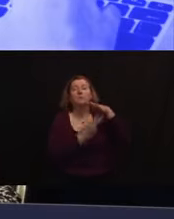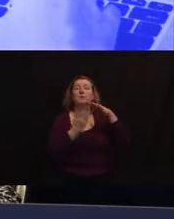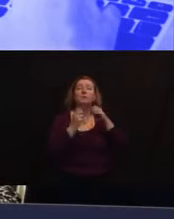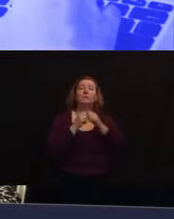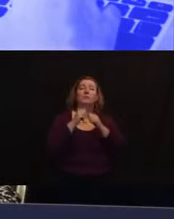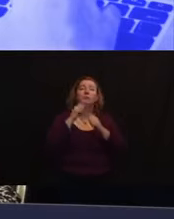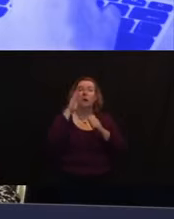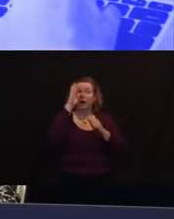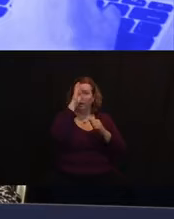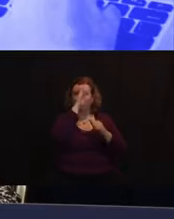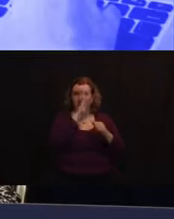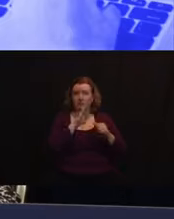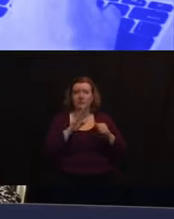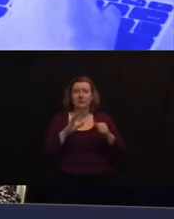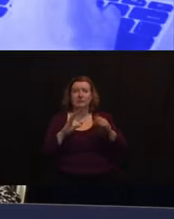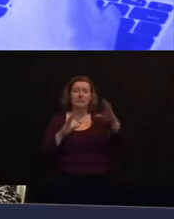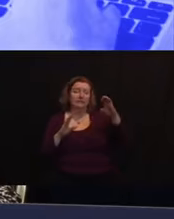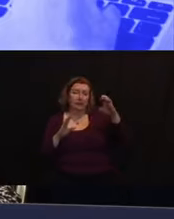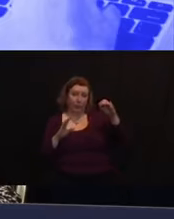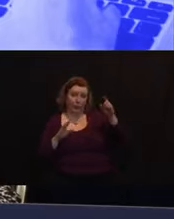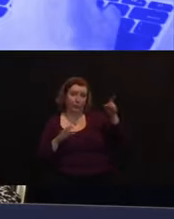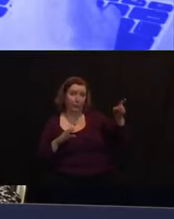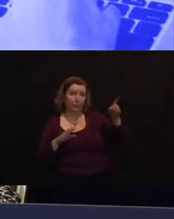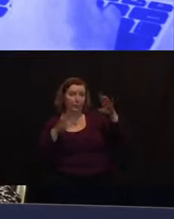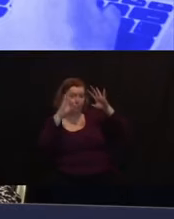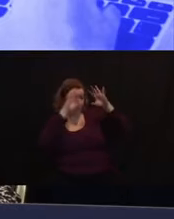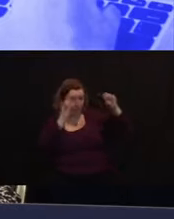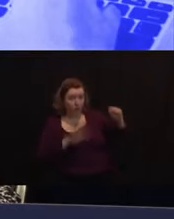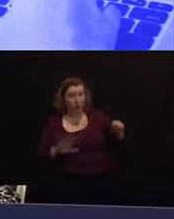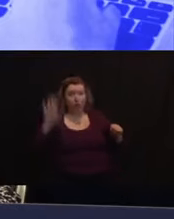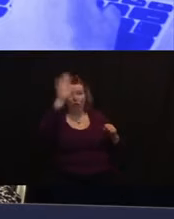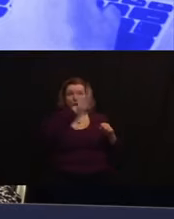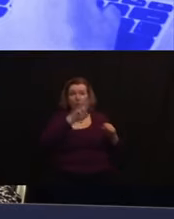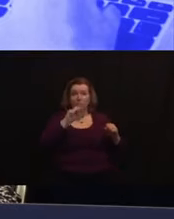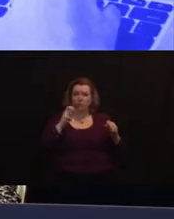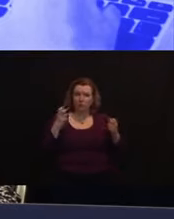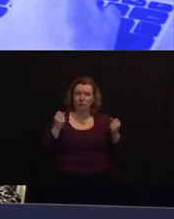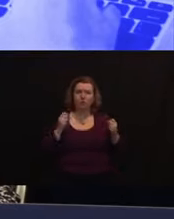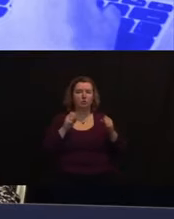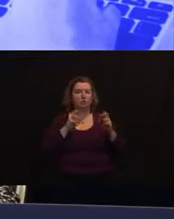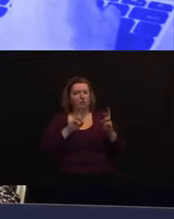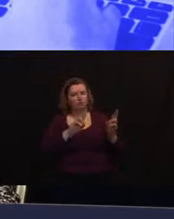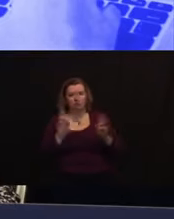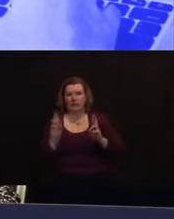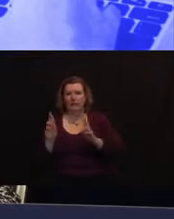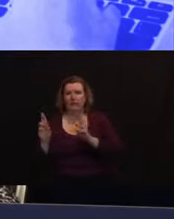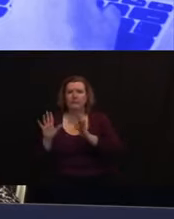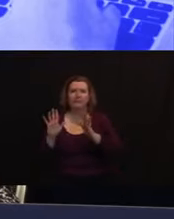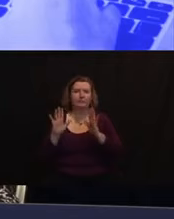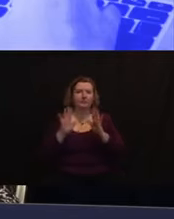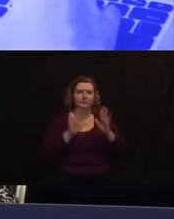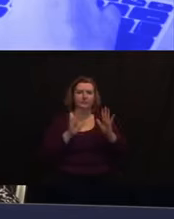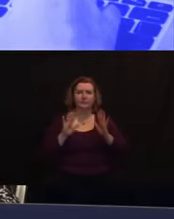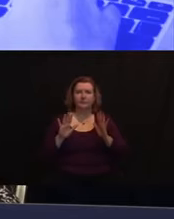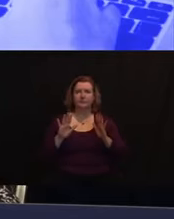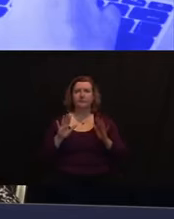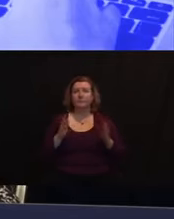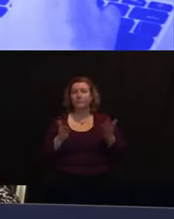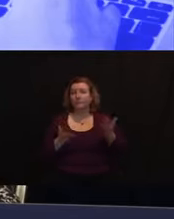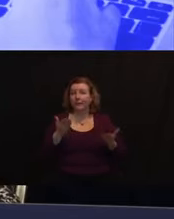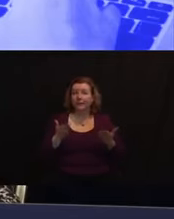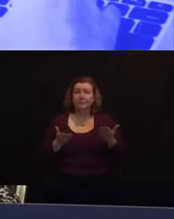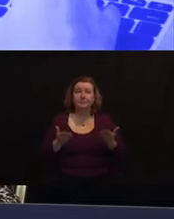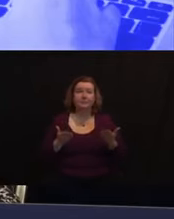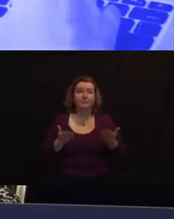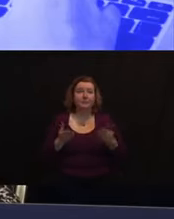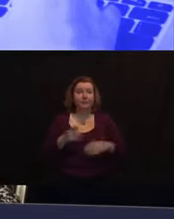CEOs across the state because I want them to be ready for the possibility of perhaps a long and difficult spring and